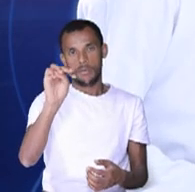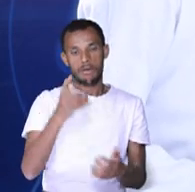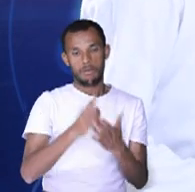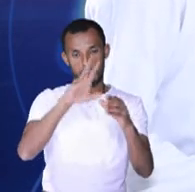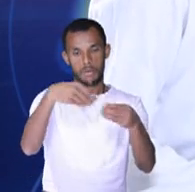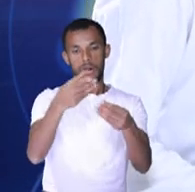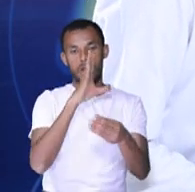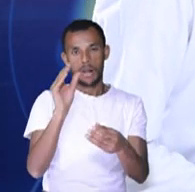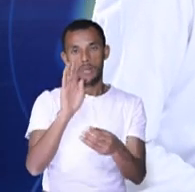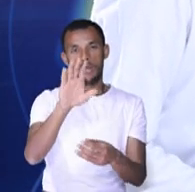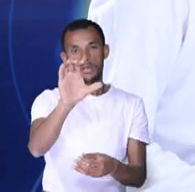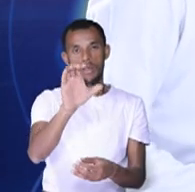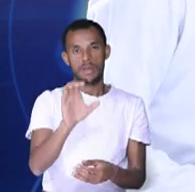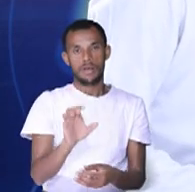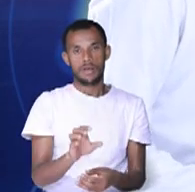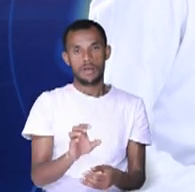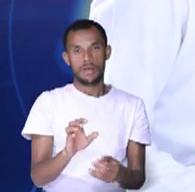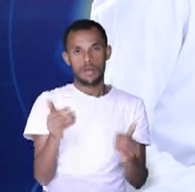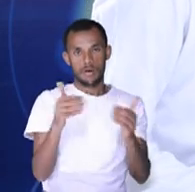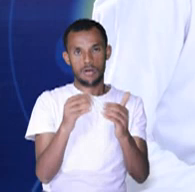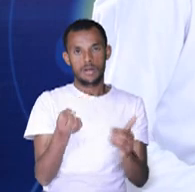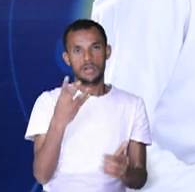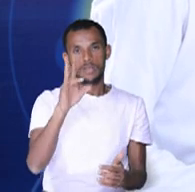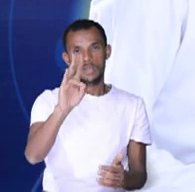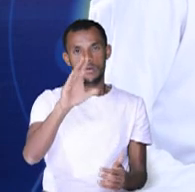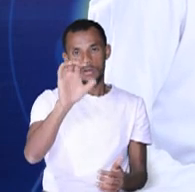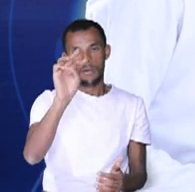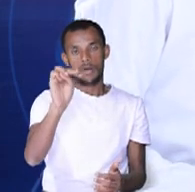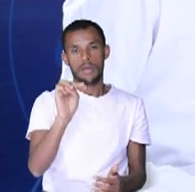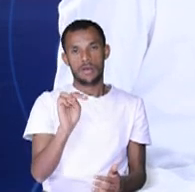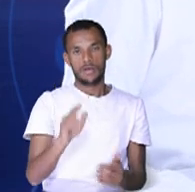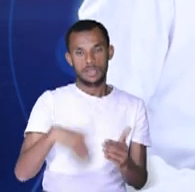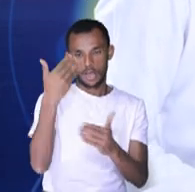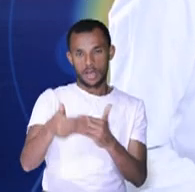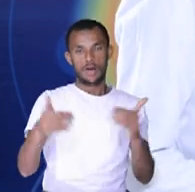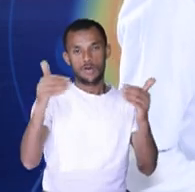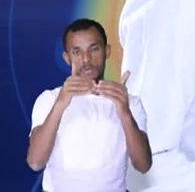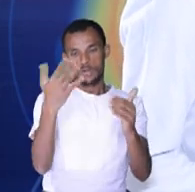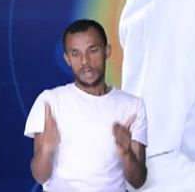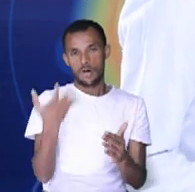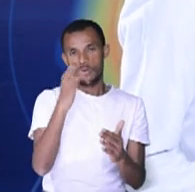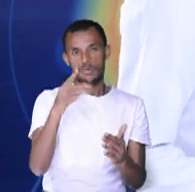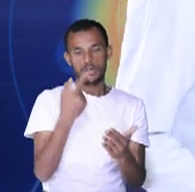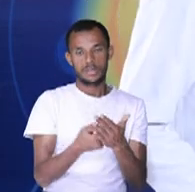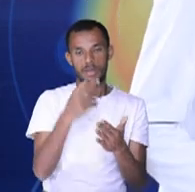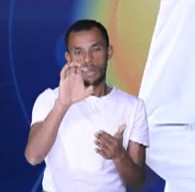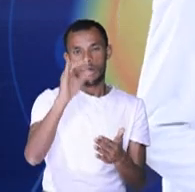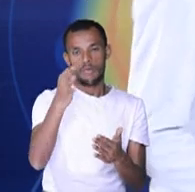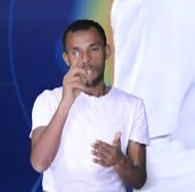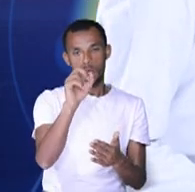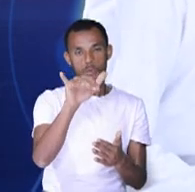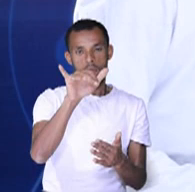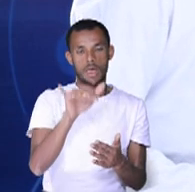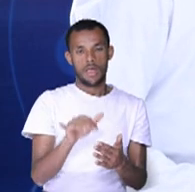given, and BC is 7 centimeter. Then the corresponding side to this, which is EF, is